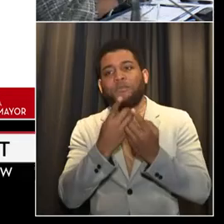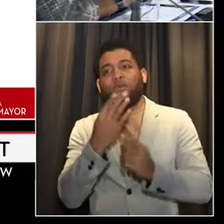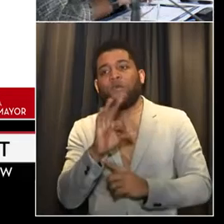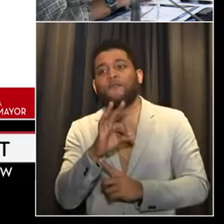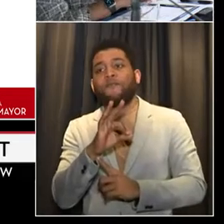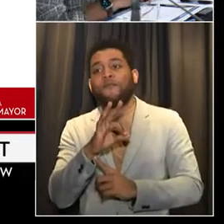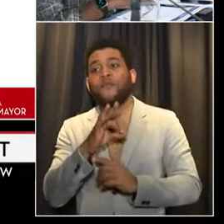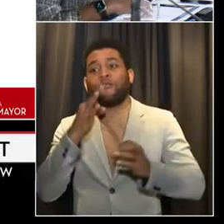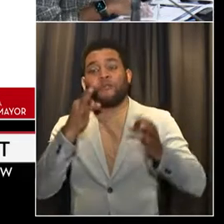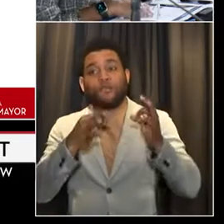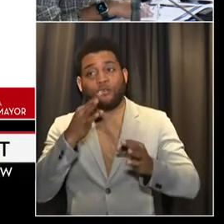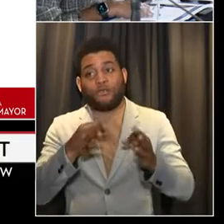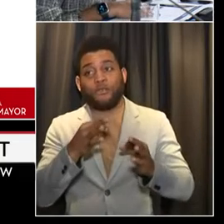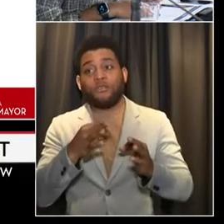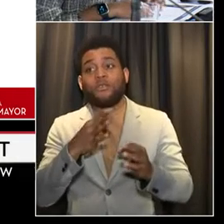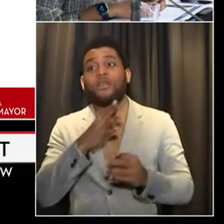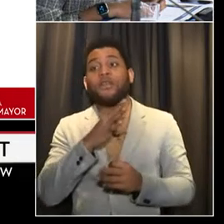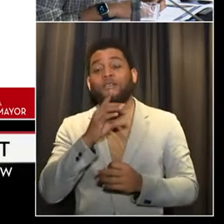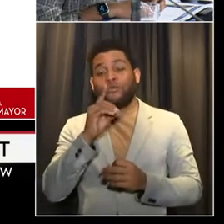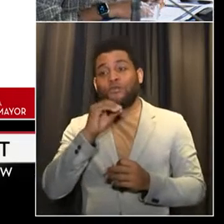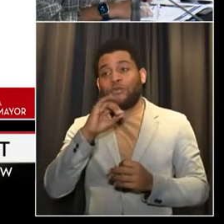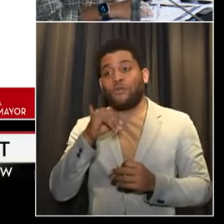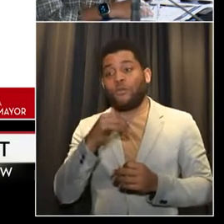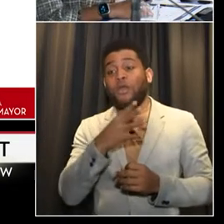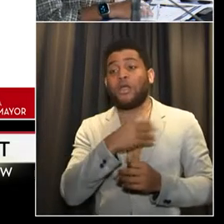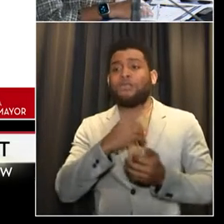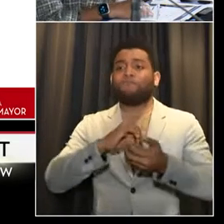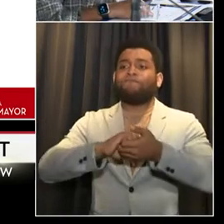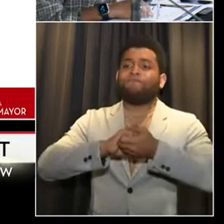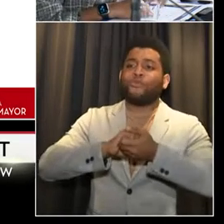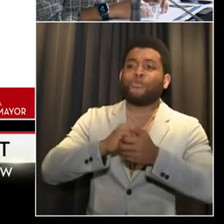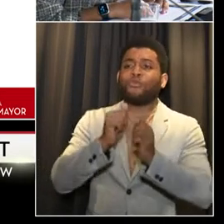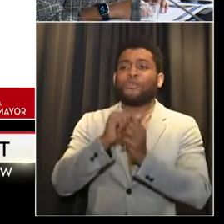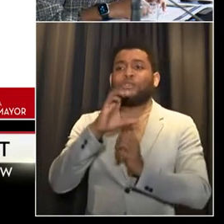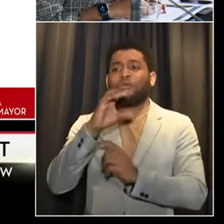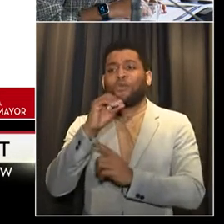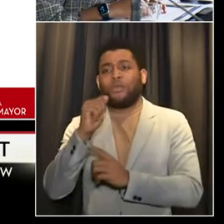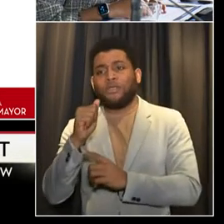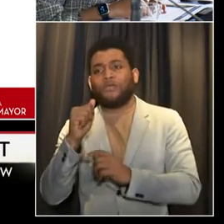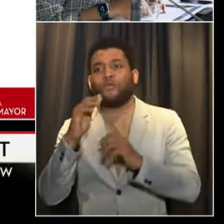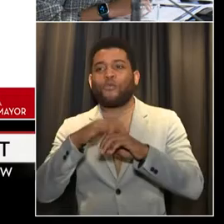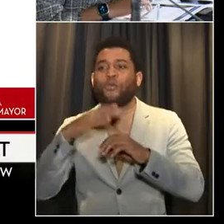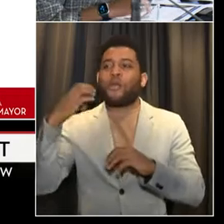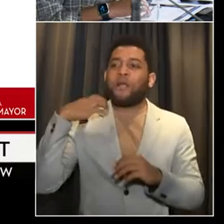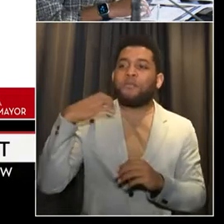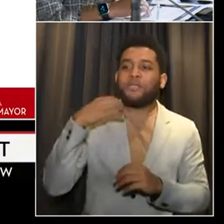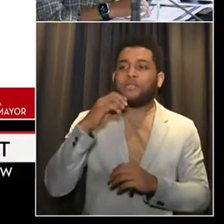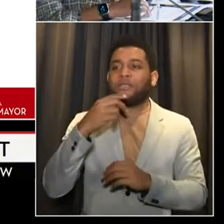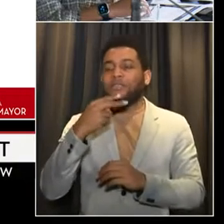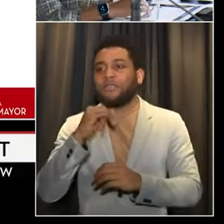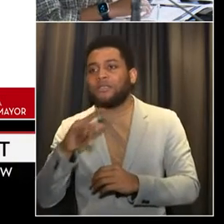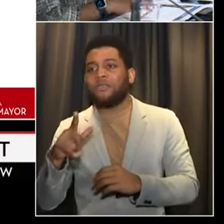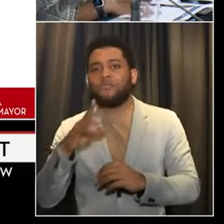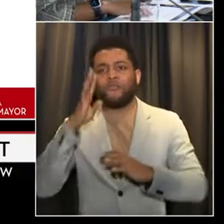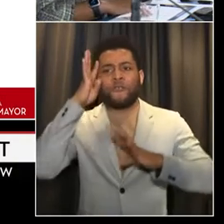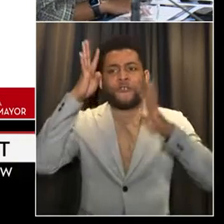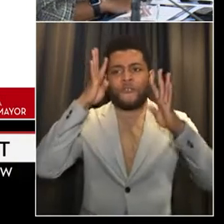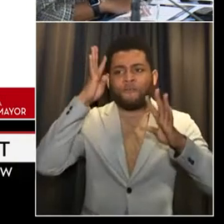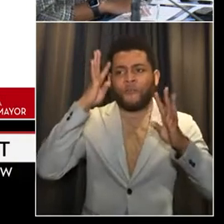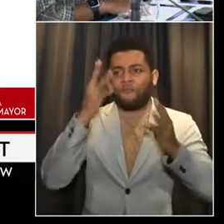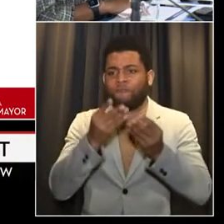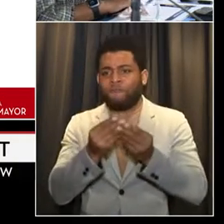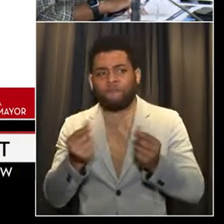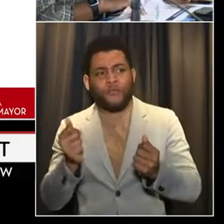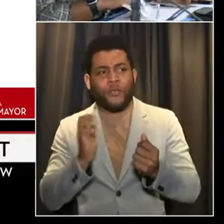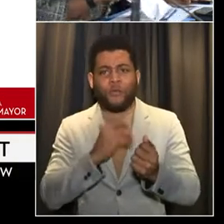the Hill, to and certainly council as well, to come up with holistic solutions to ensure that we're able to address that. And then the